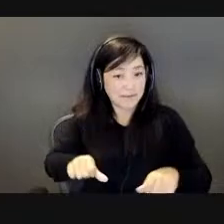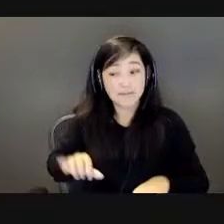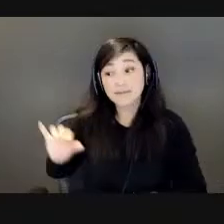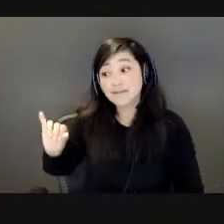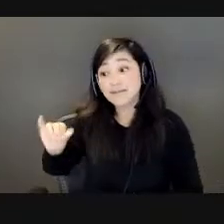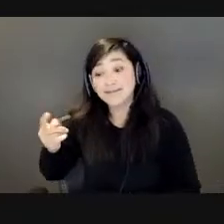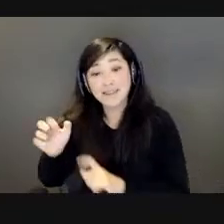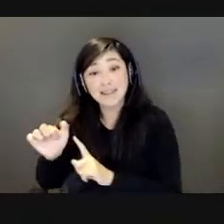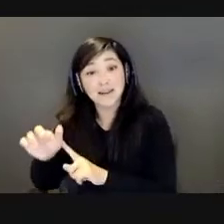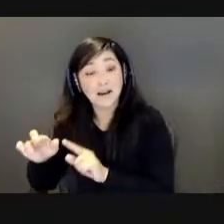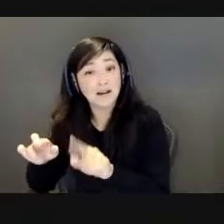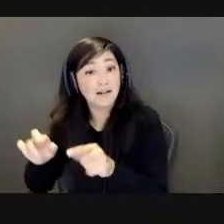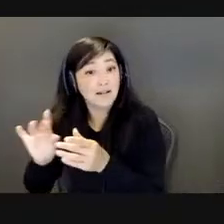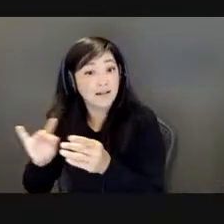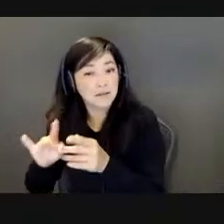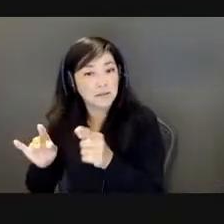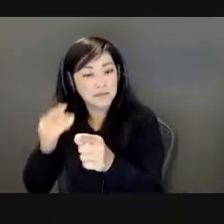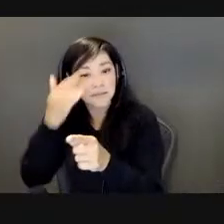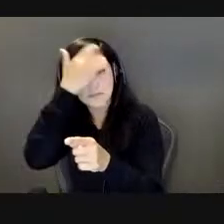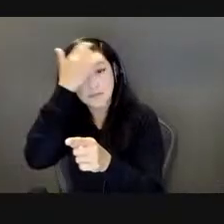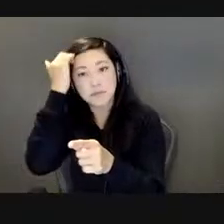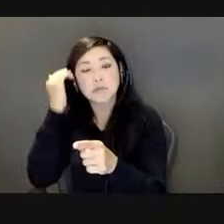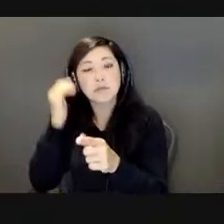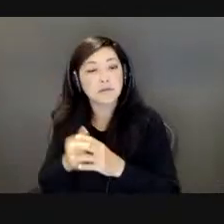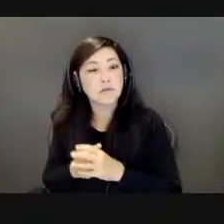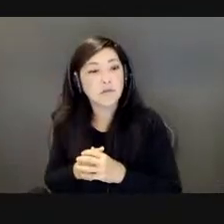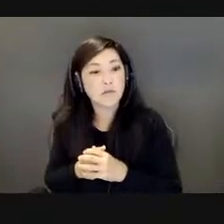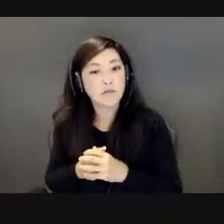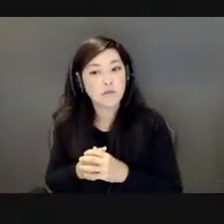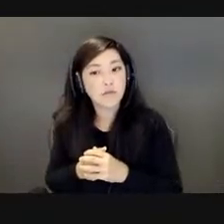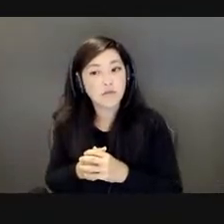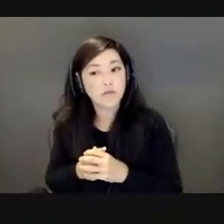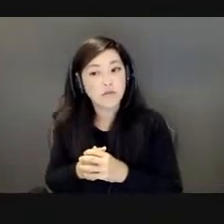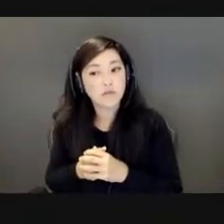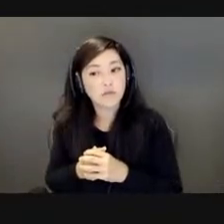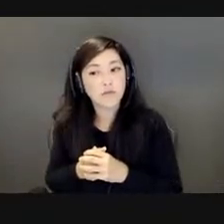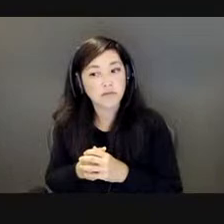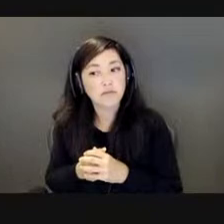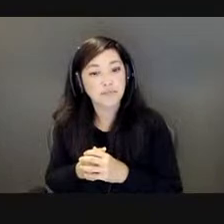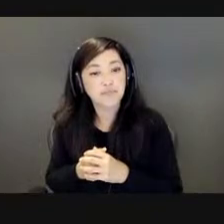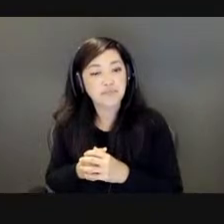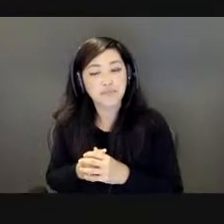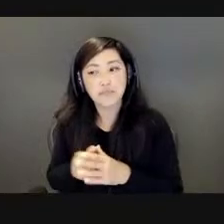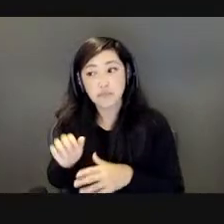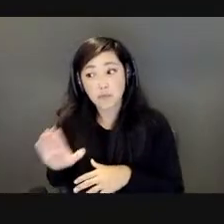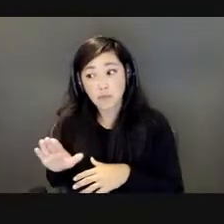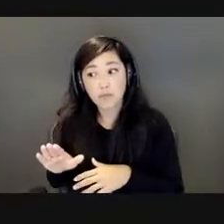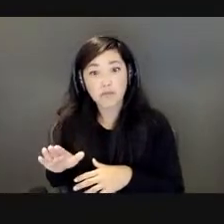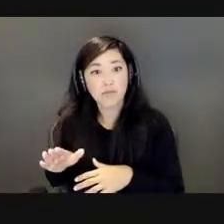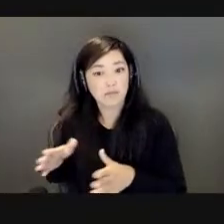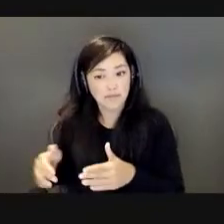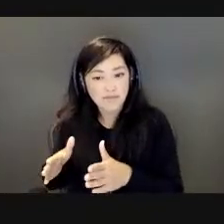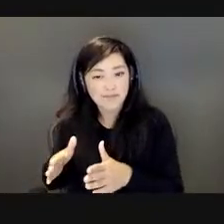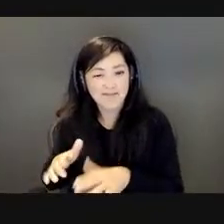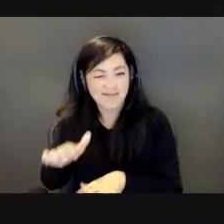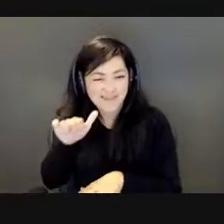about, of how hard packed the path is, whether there's a lot of rocks or it's loose gravel